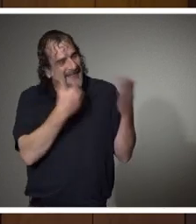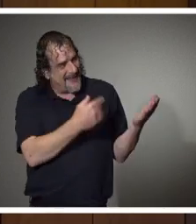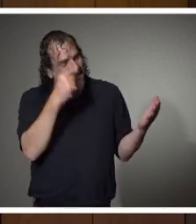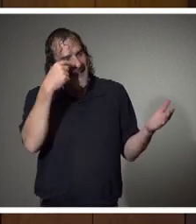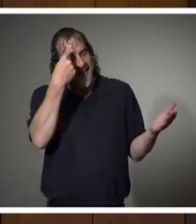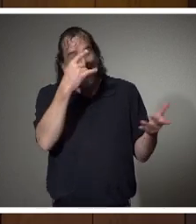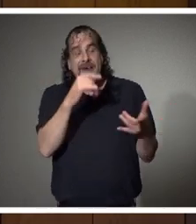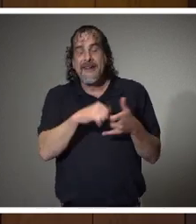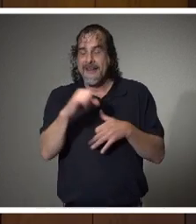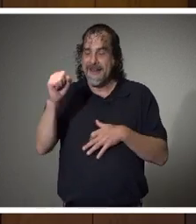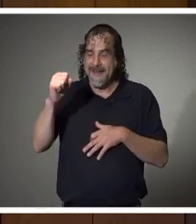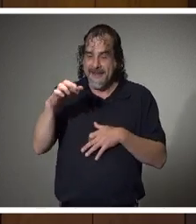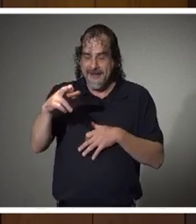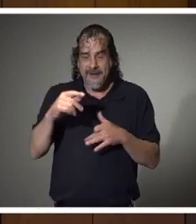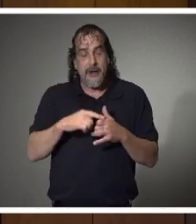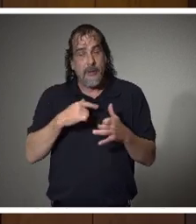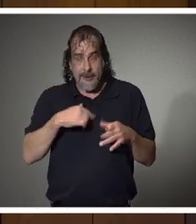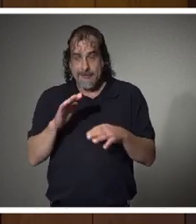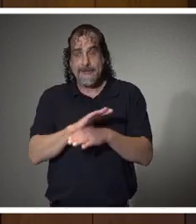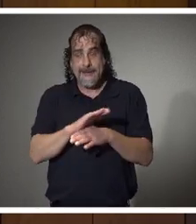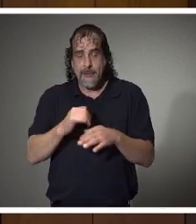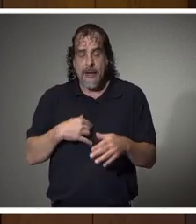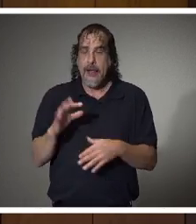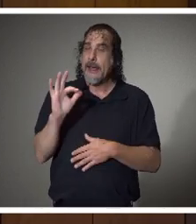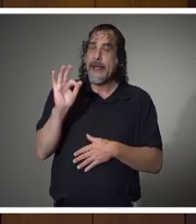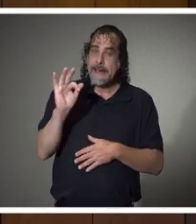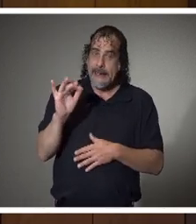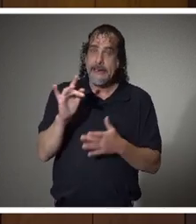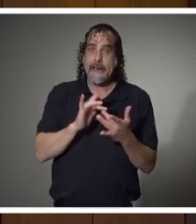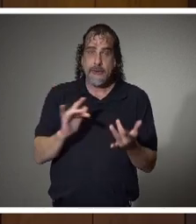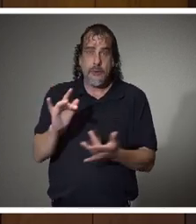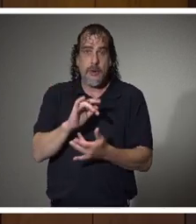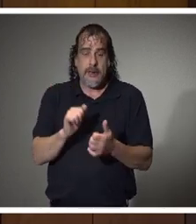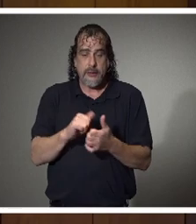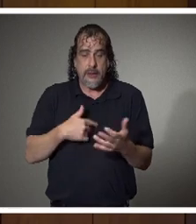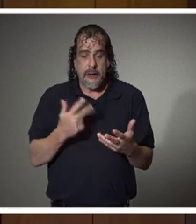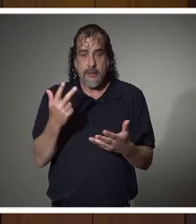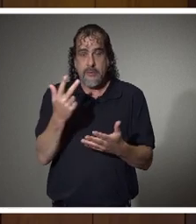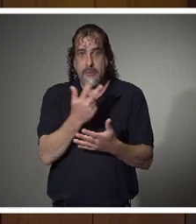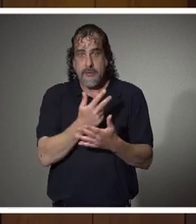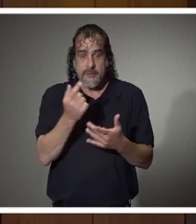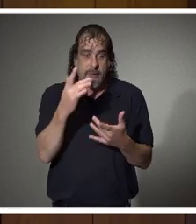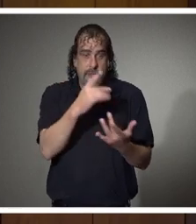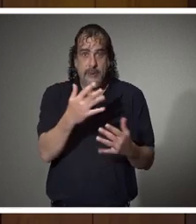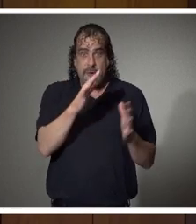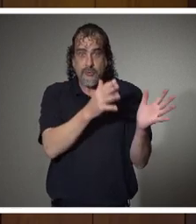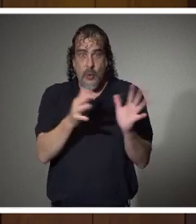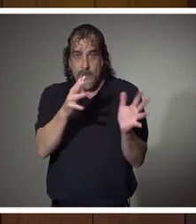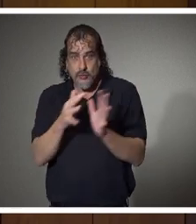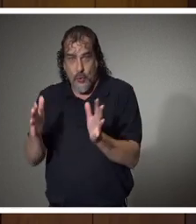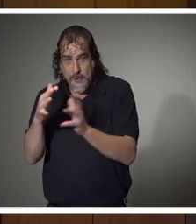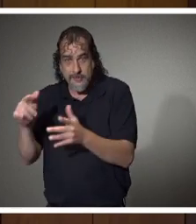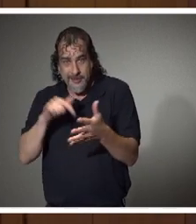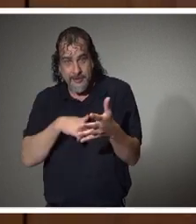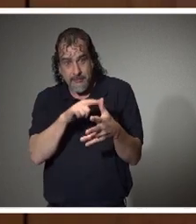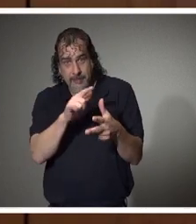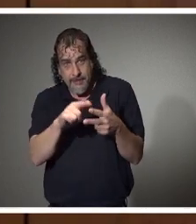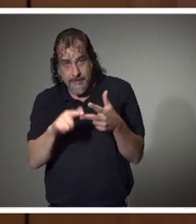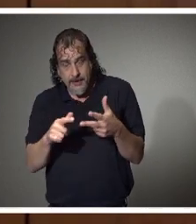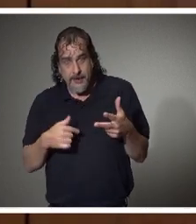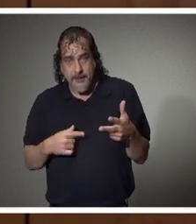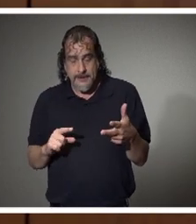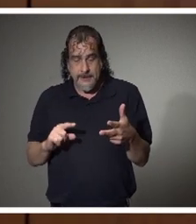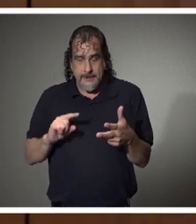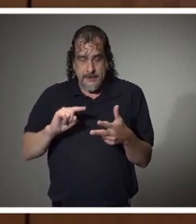We definitely busy. 19 tornadoes the last three storms you had, Mississippi had, starting